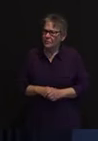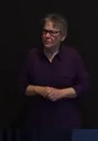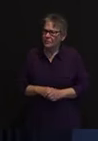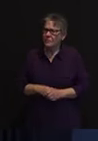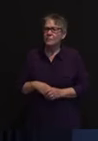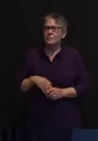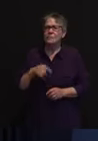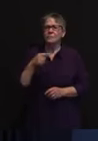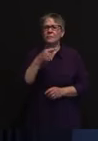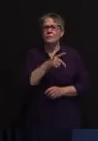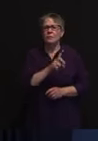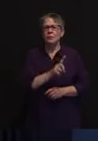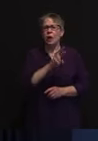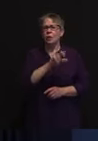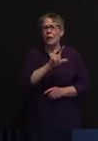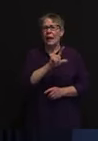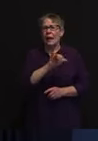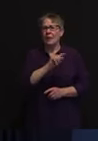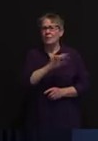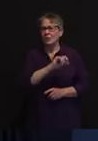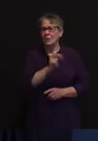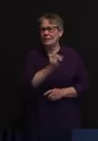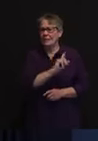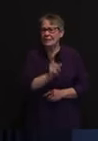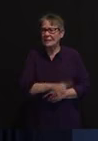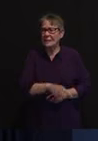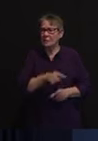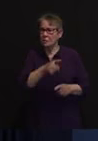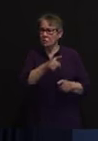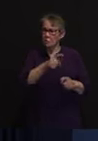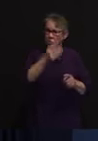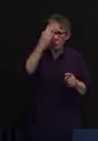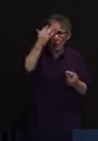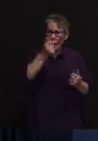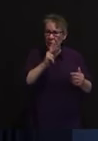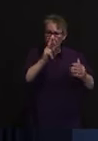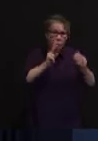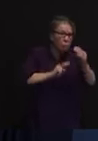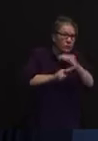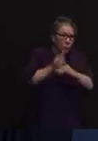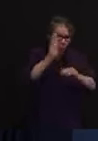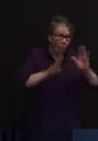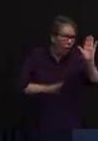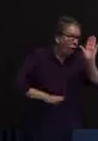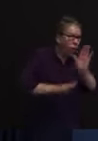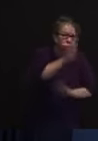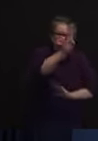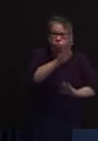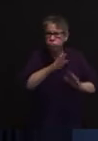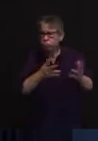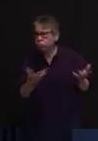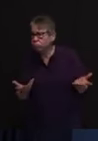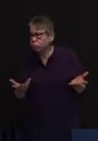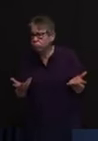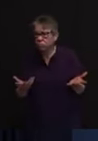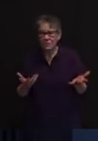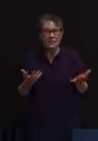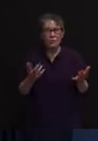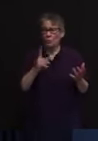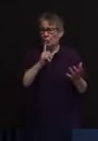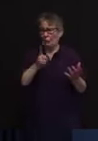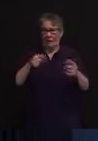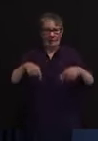things we know is the virus is going to set the agenda, not us. We've never been in this situation before where we've had this particular virus, where we've taken